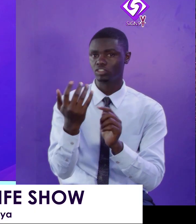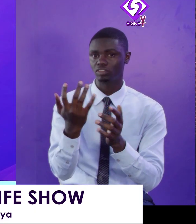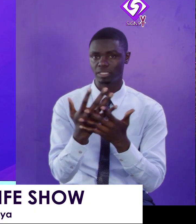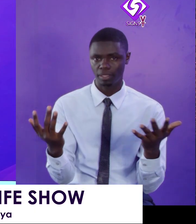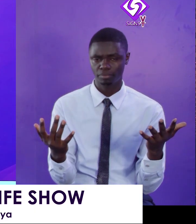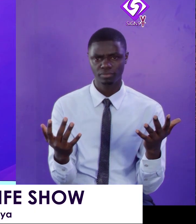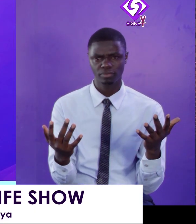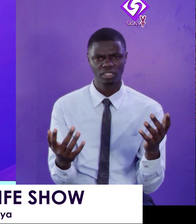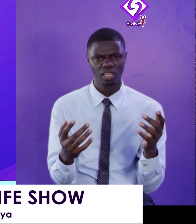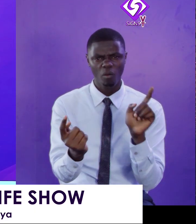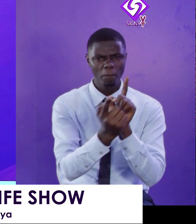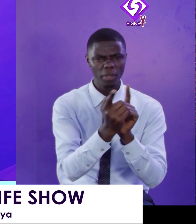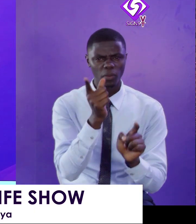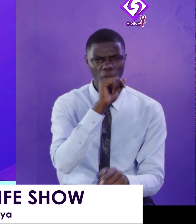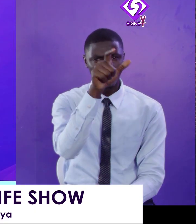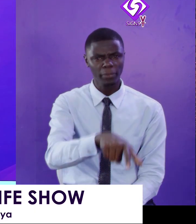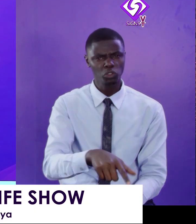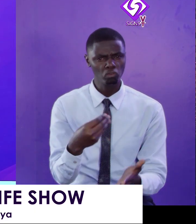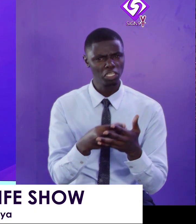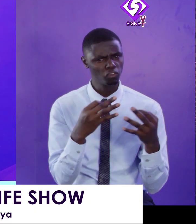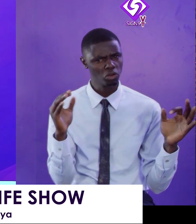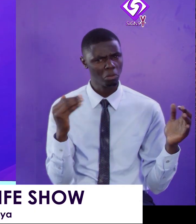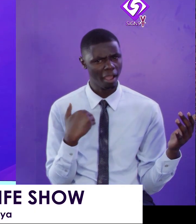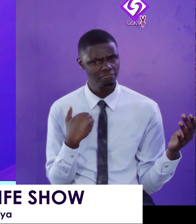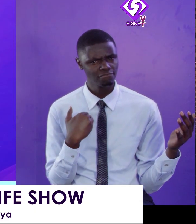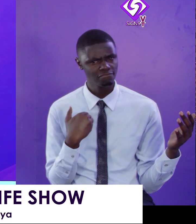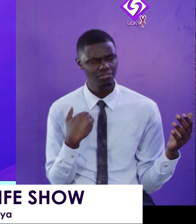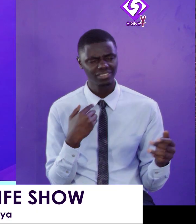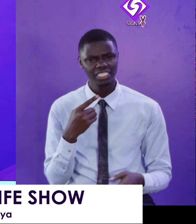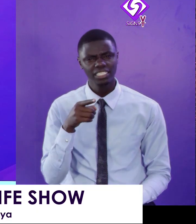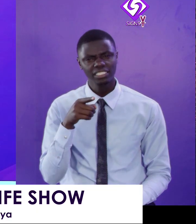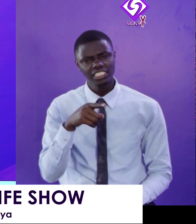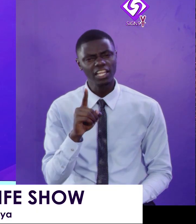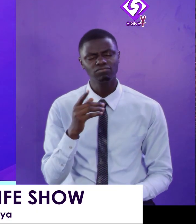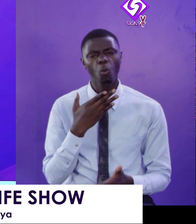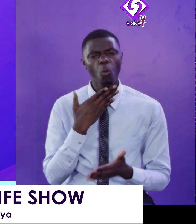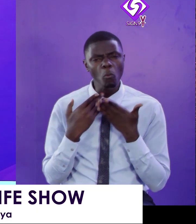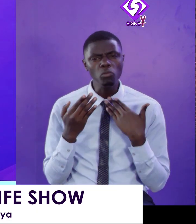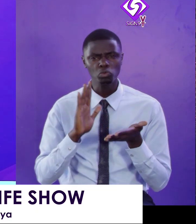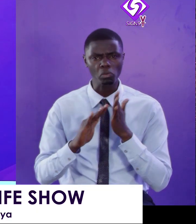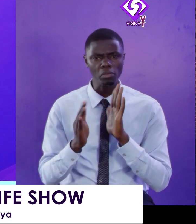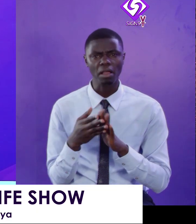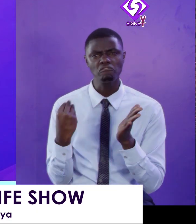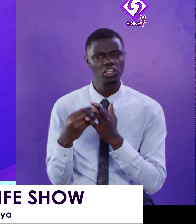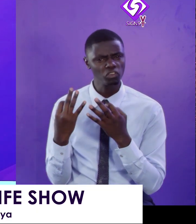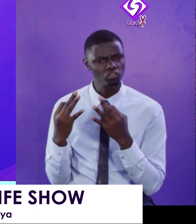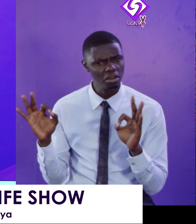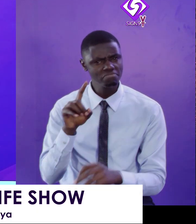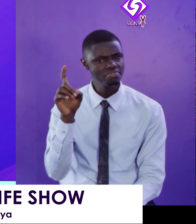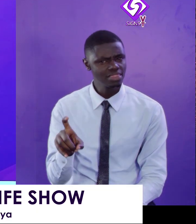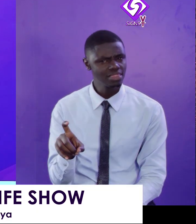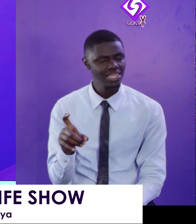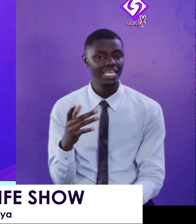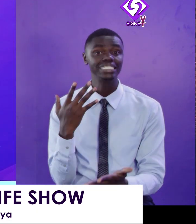is financially free? Have you ever desired to be financially free? Sometimes it